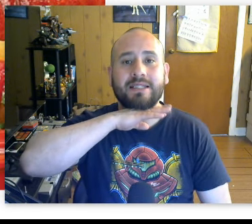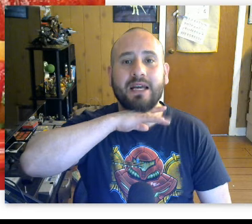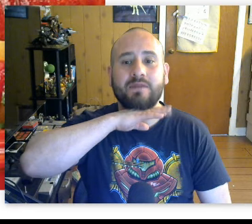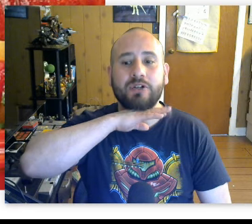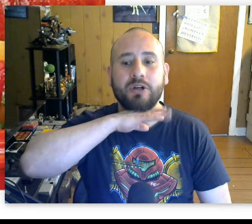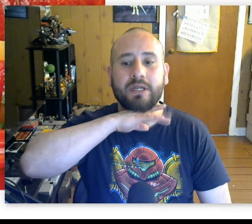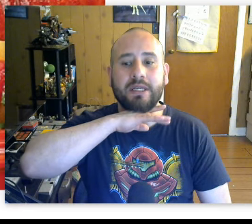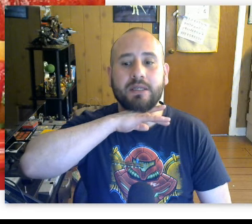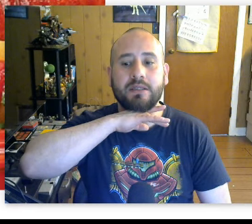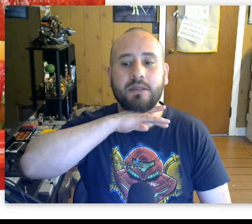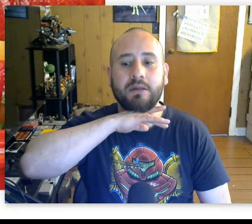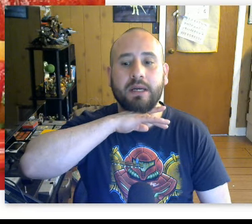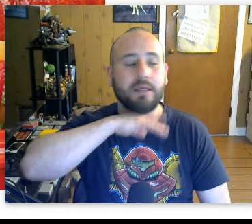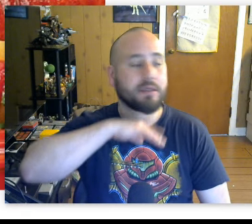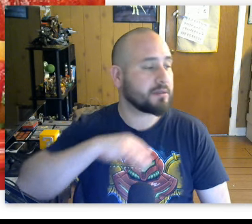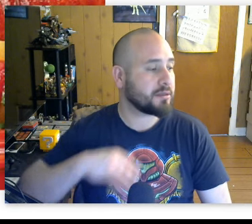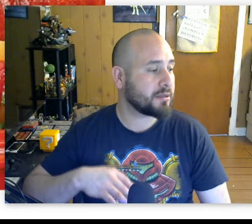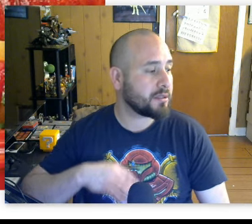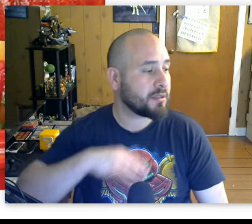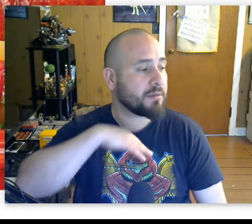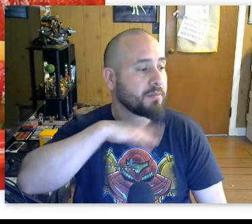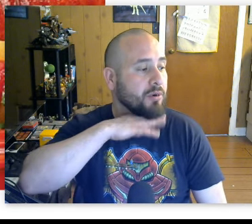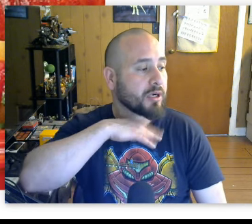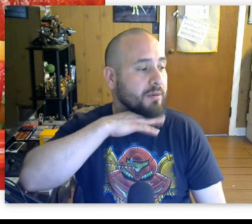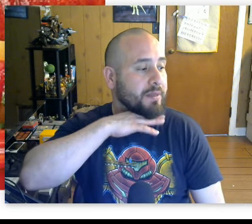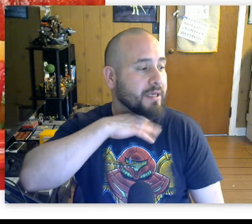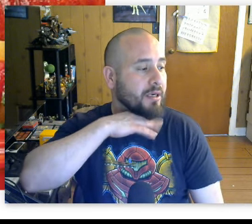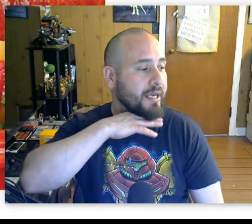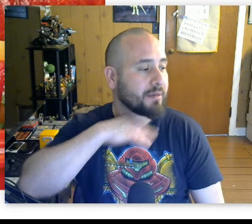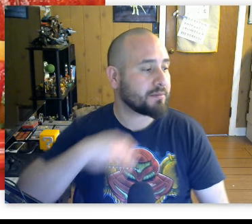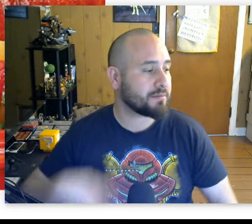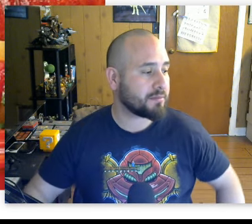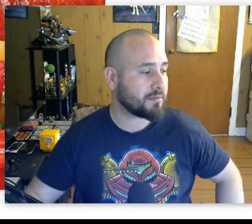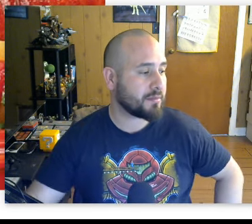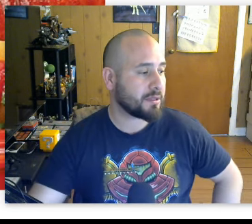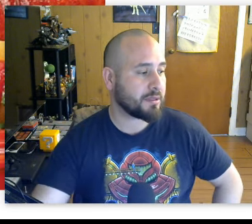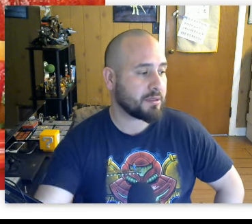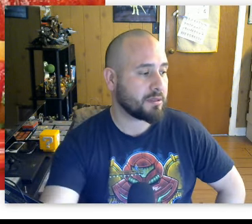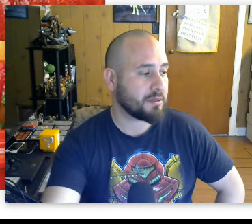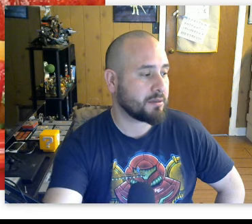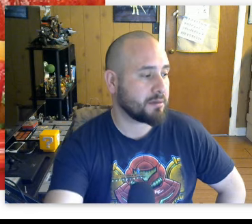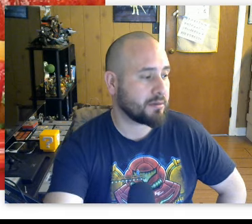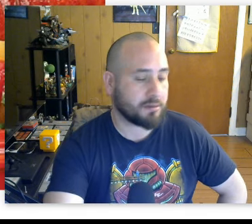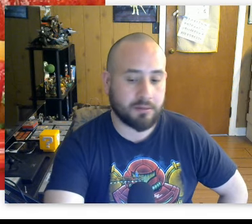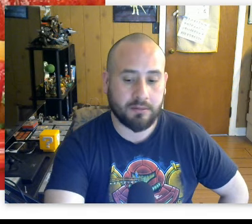is the sign for dirty. Okay? Pork, pig, or ham.